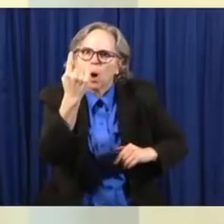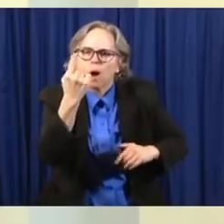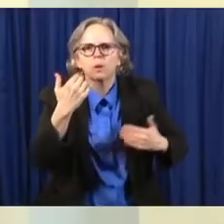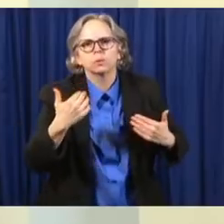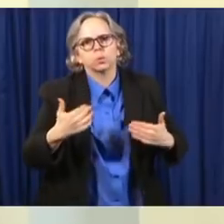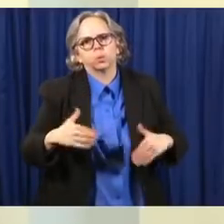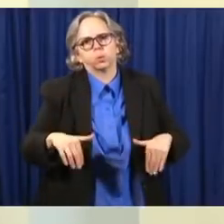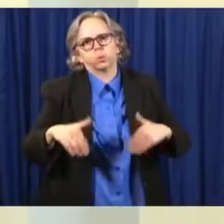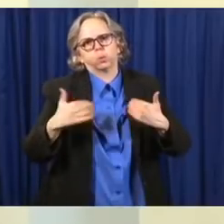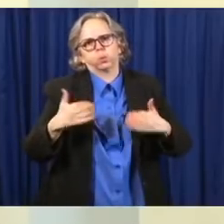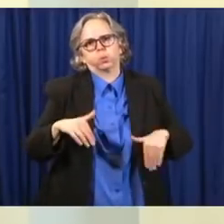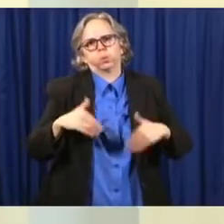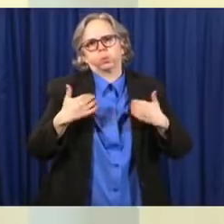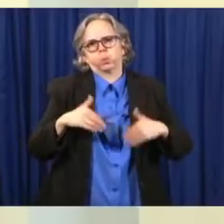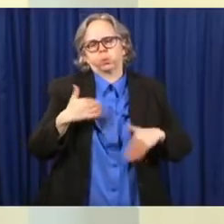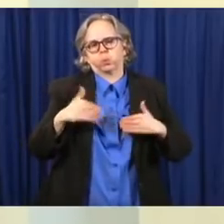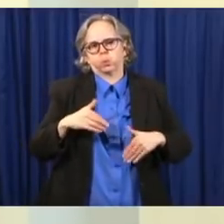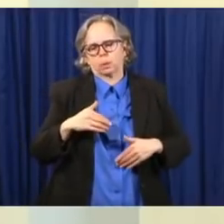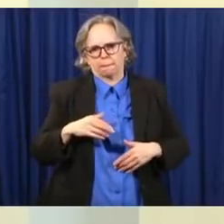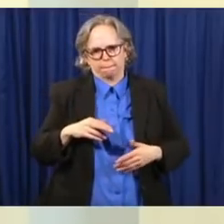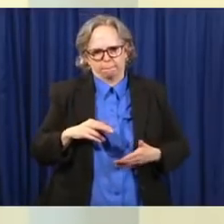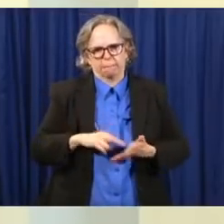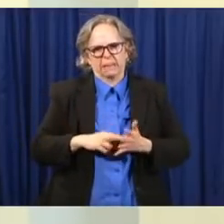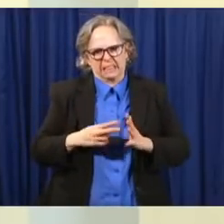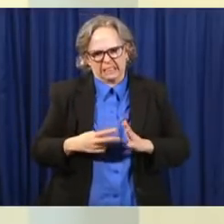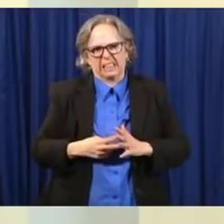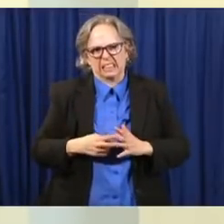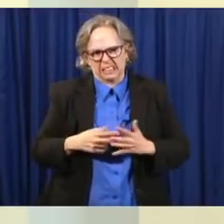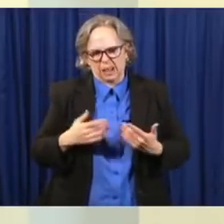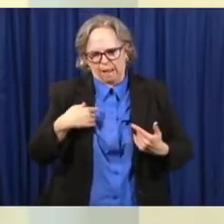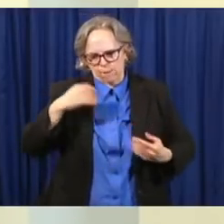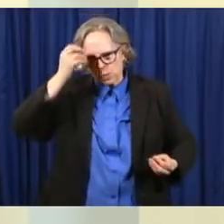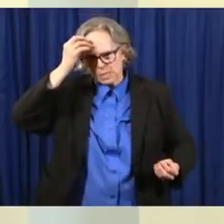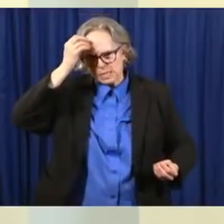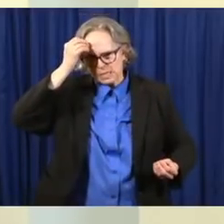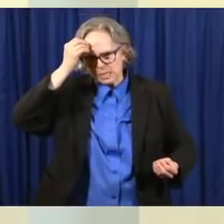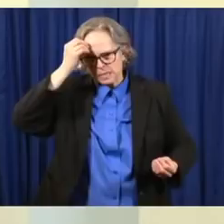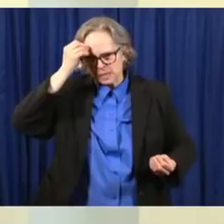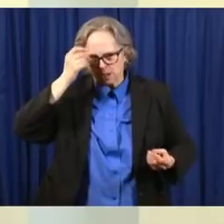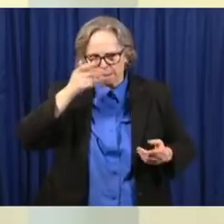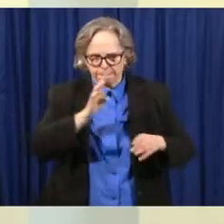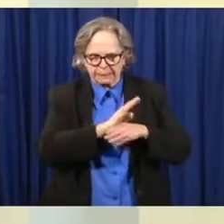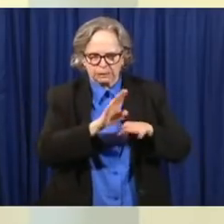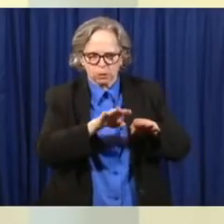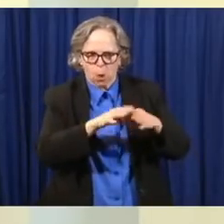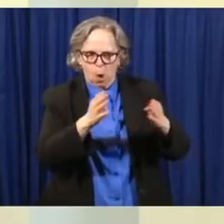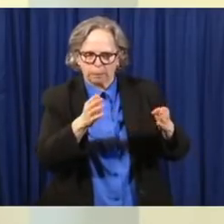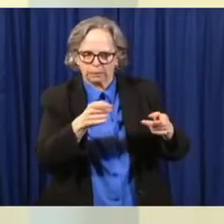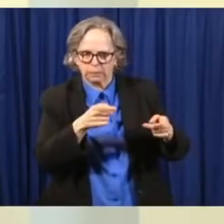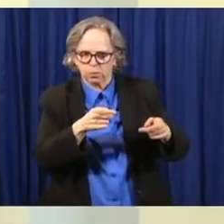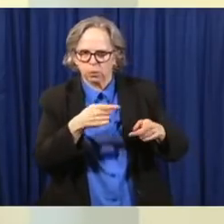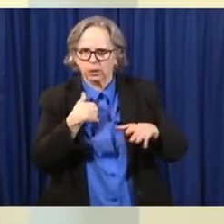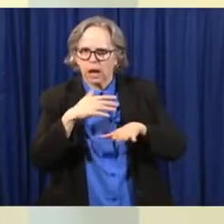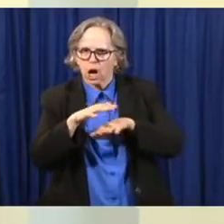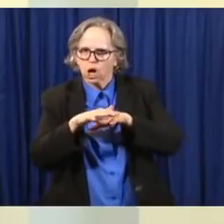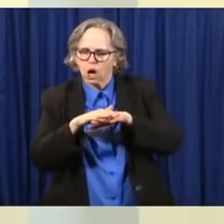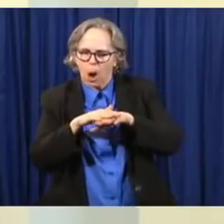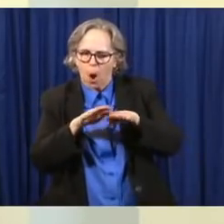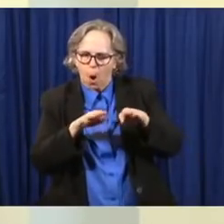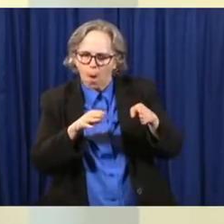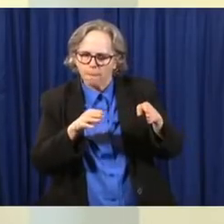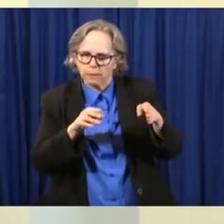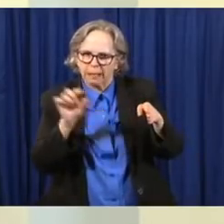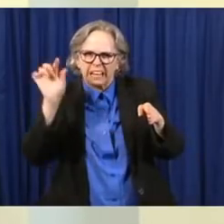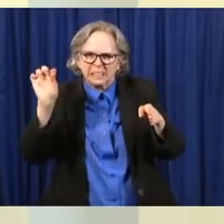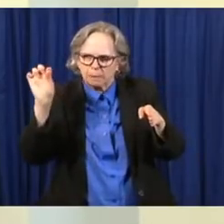we have got to think about this timeline in a very gradual way. I don't think we all know. It's very hard to see